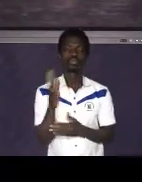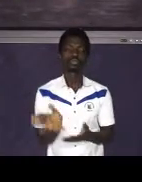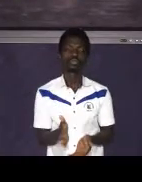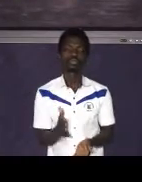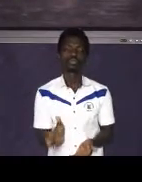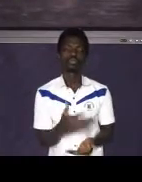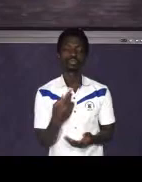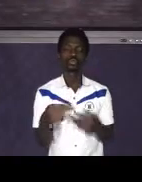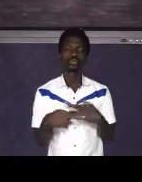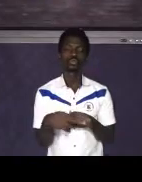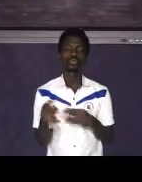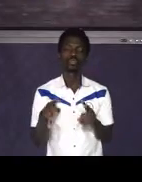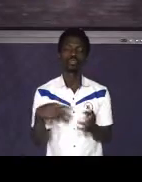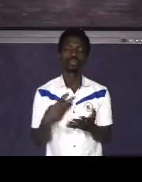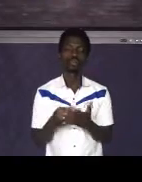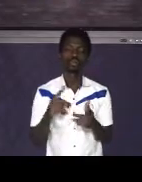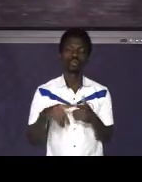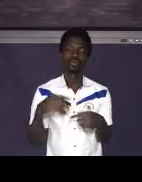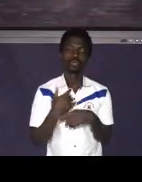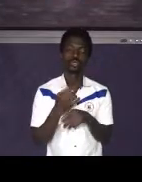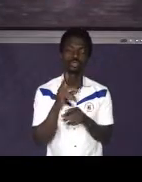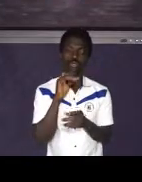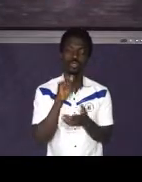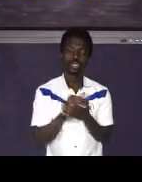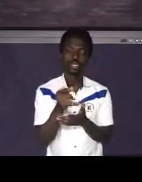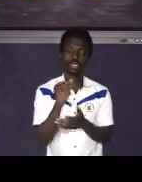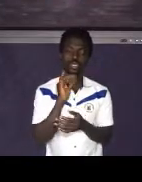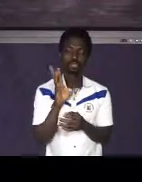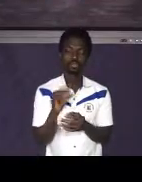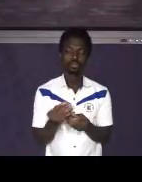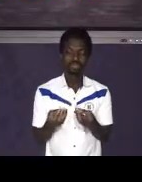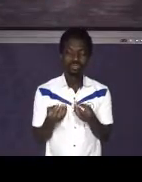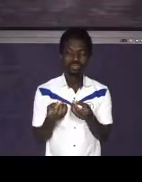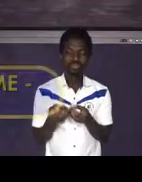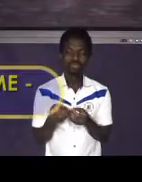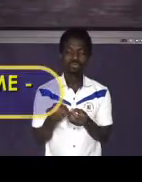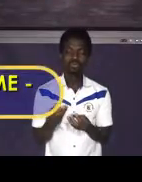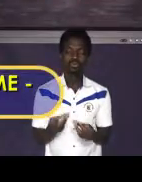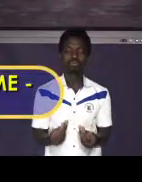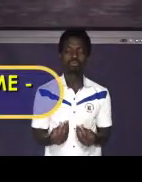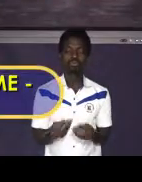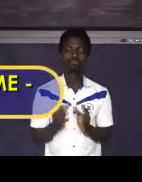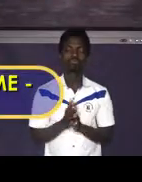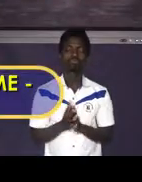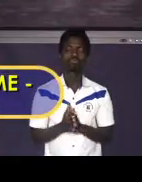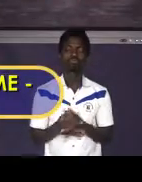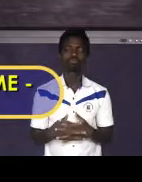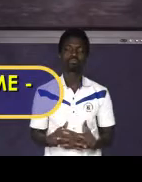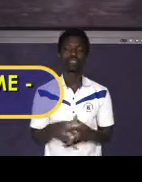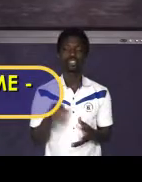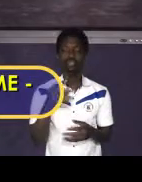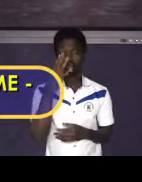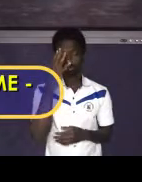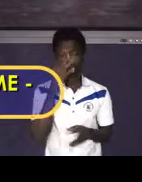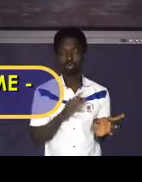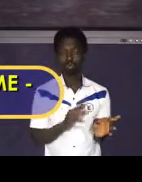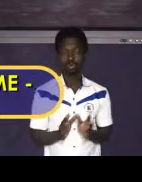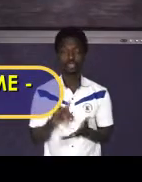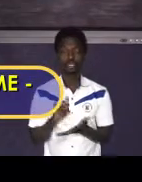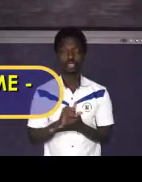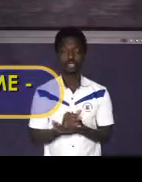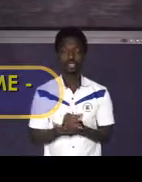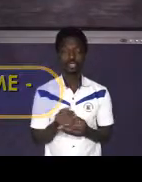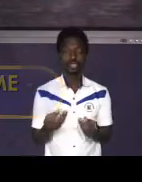properly to ensure there is no particle of sand. A particle of sand. You know already